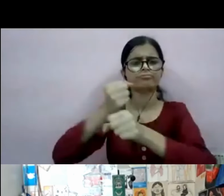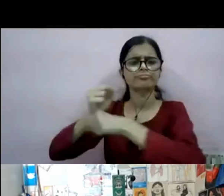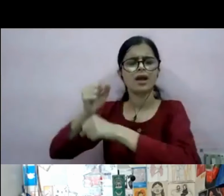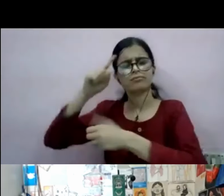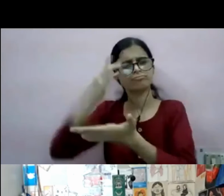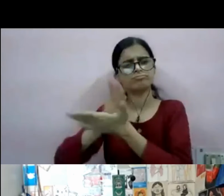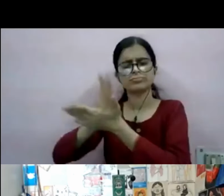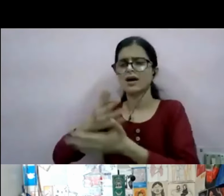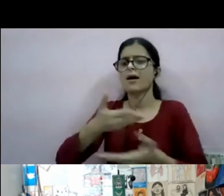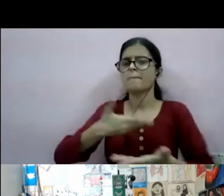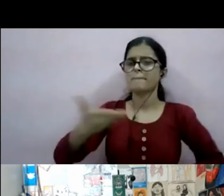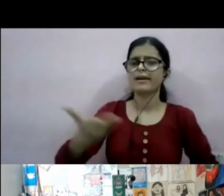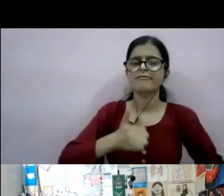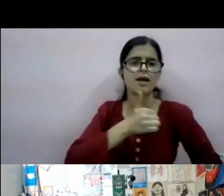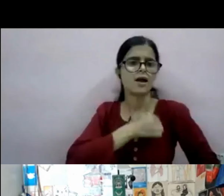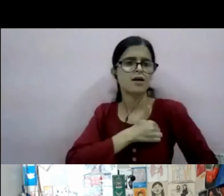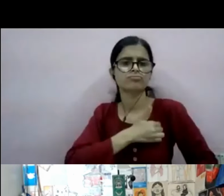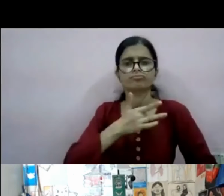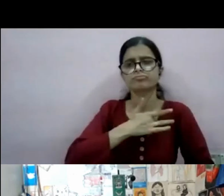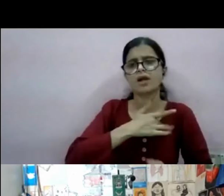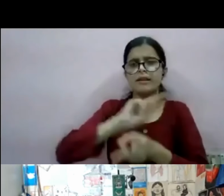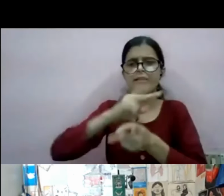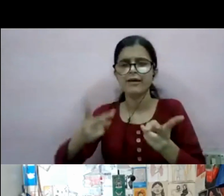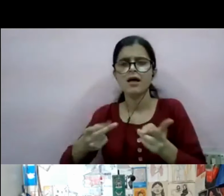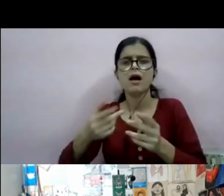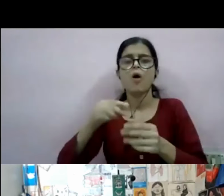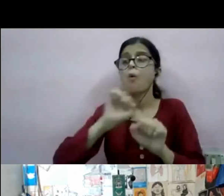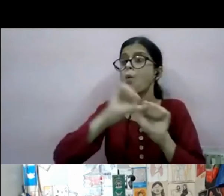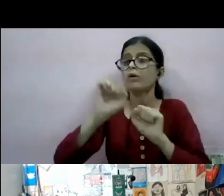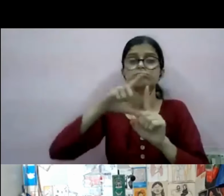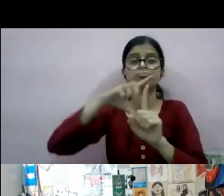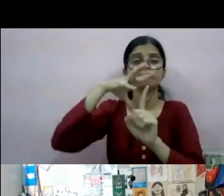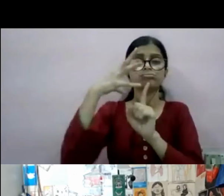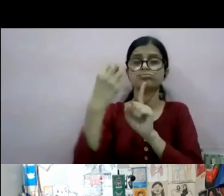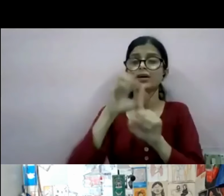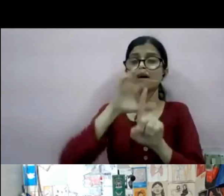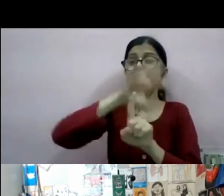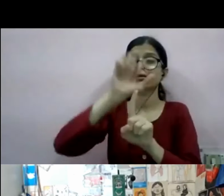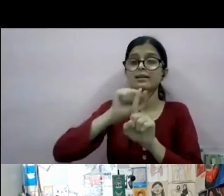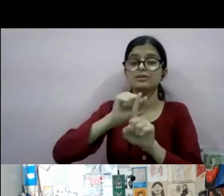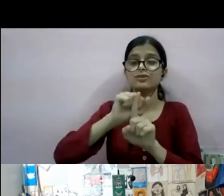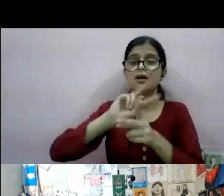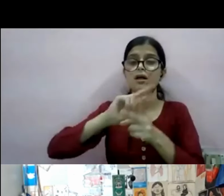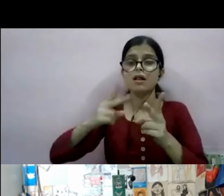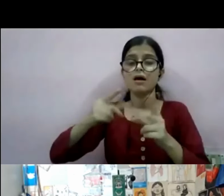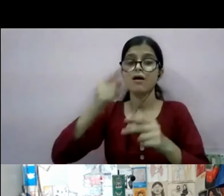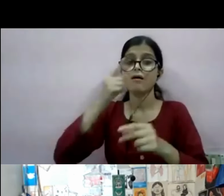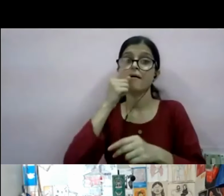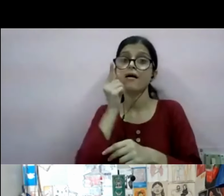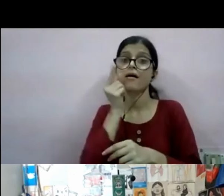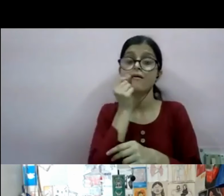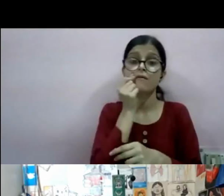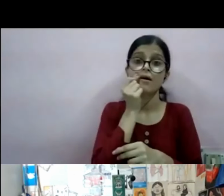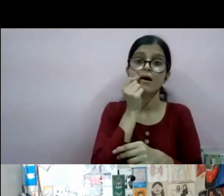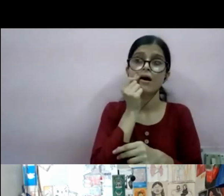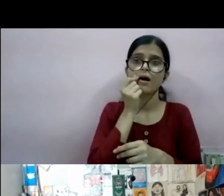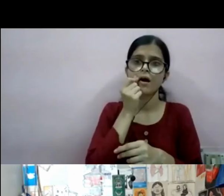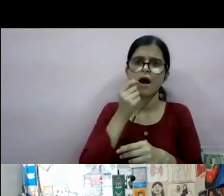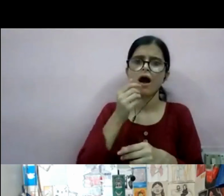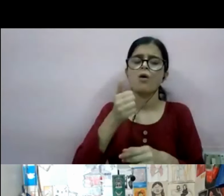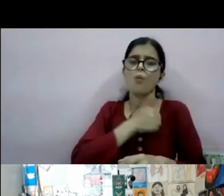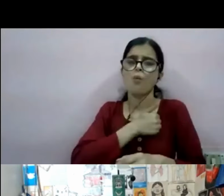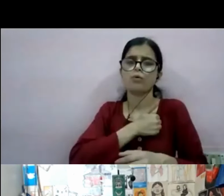behaviors, attributes that a given society or culture attributes to men and women. Now, the term is, of course,